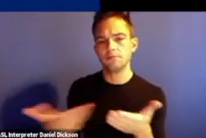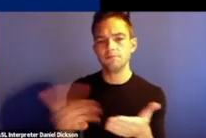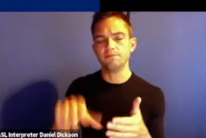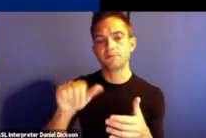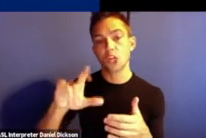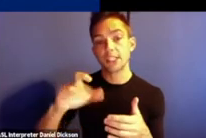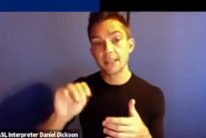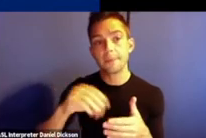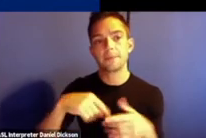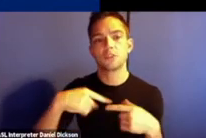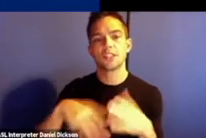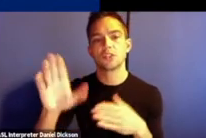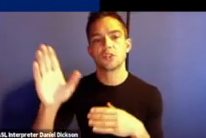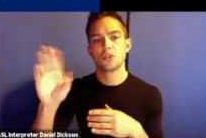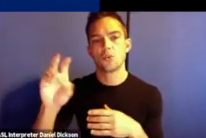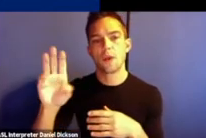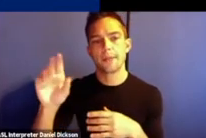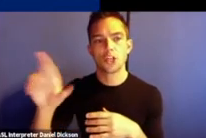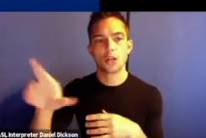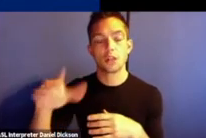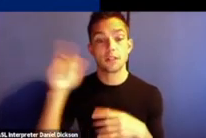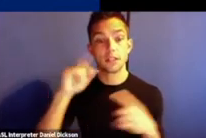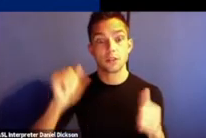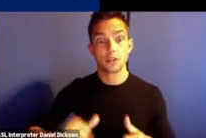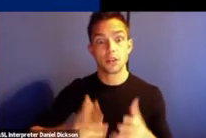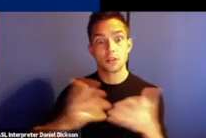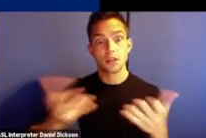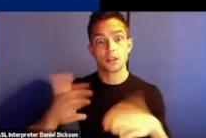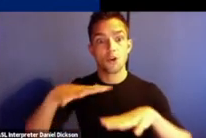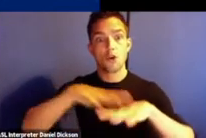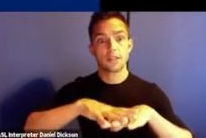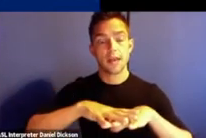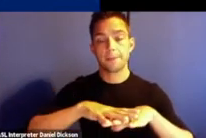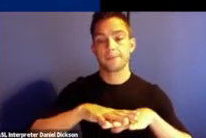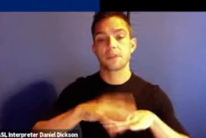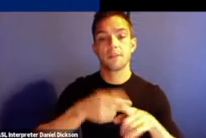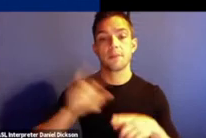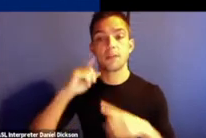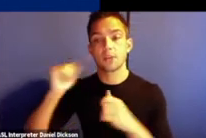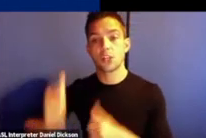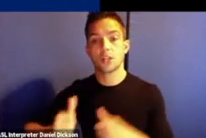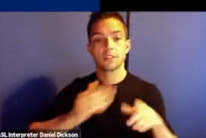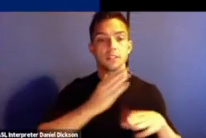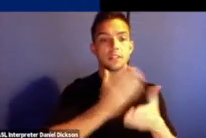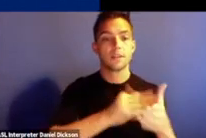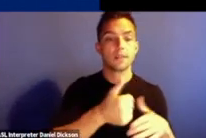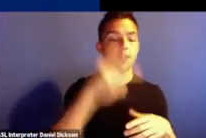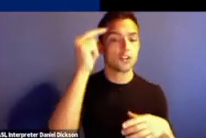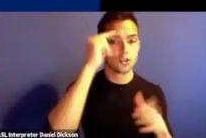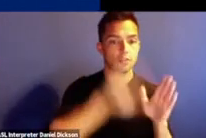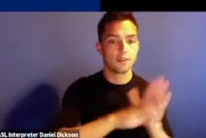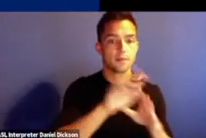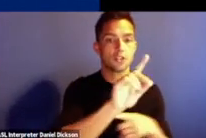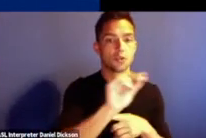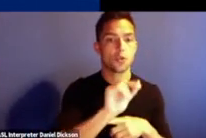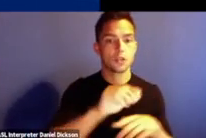autism in this webinar, but hearing loss, actually, there's a lot of overlap between hearing loss and some of these other neurodevelopmental